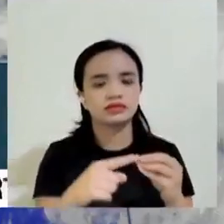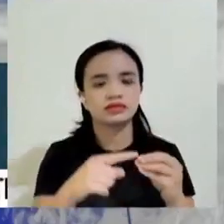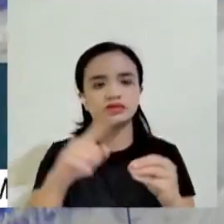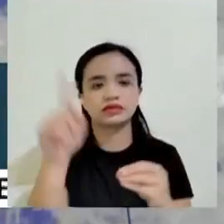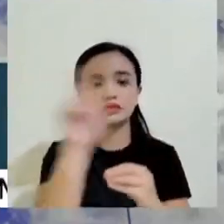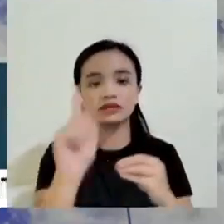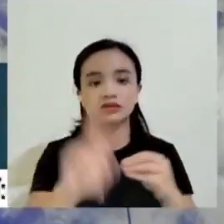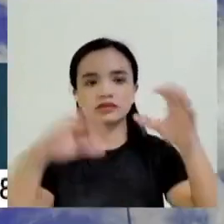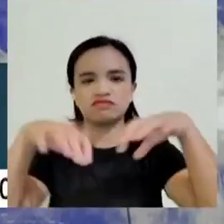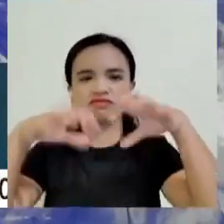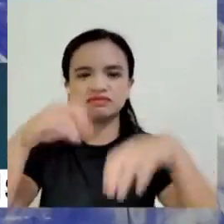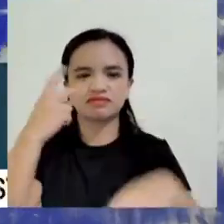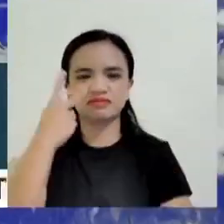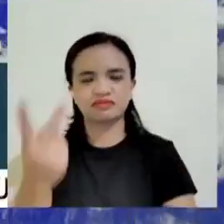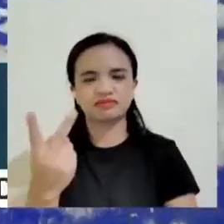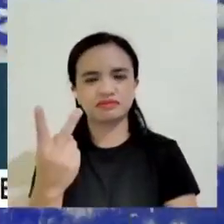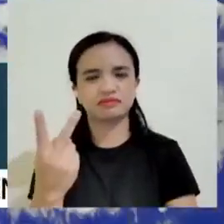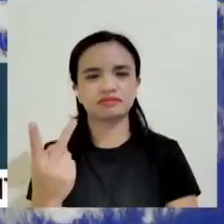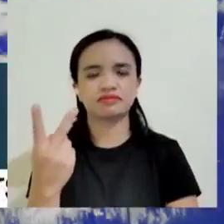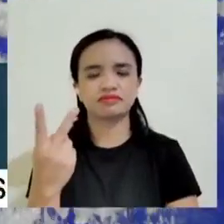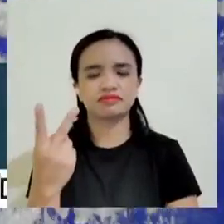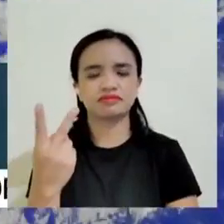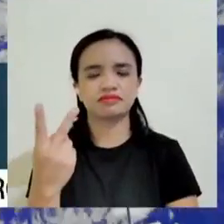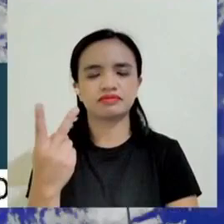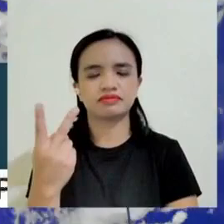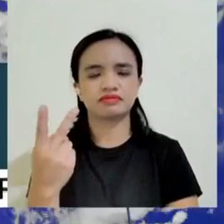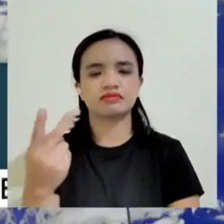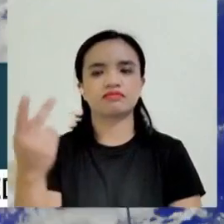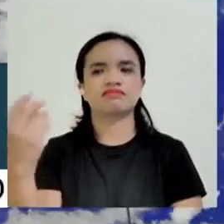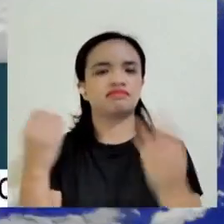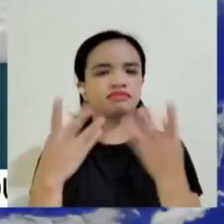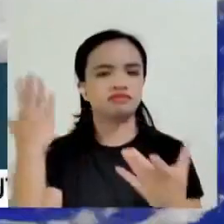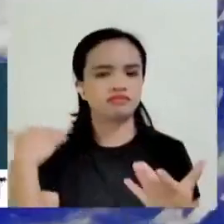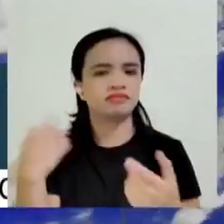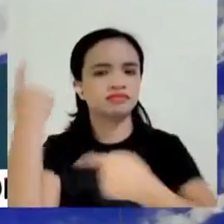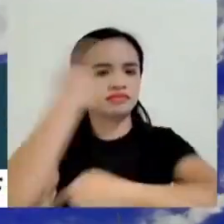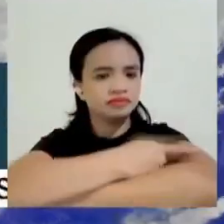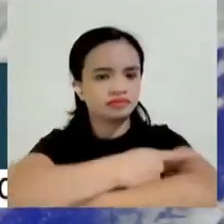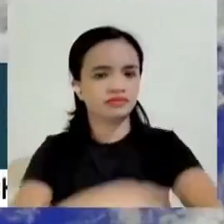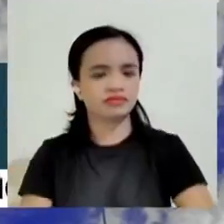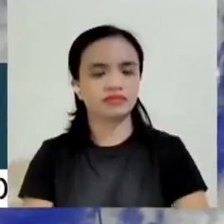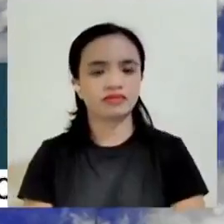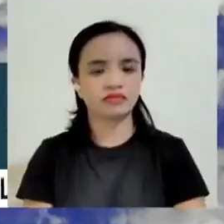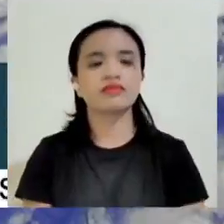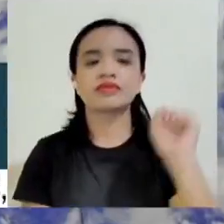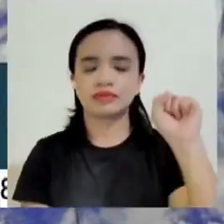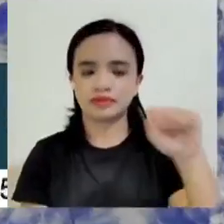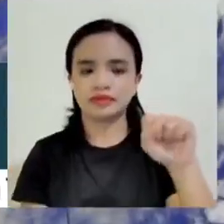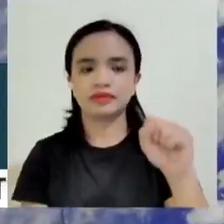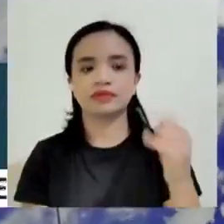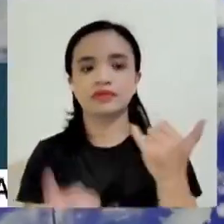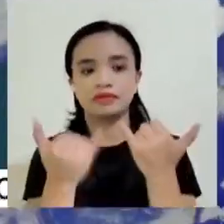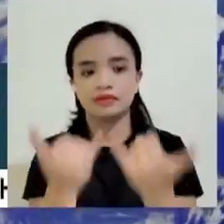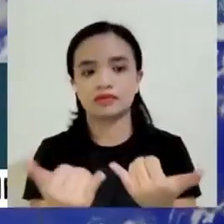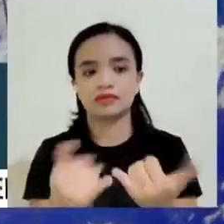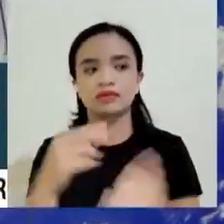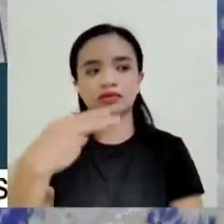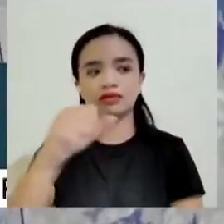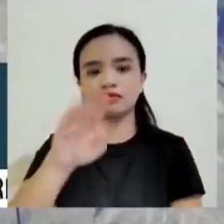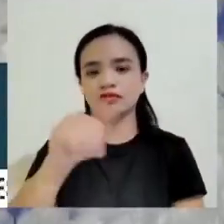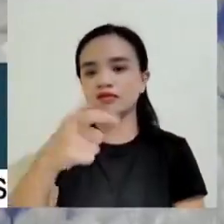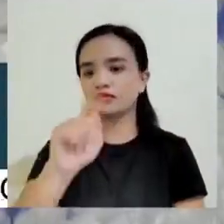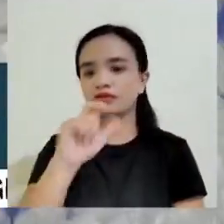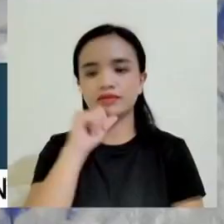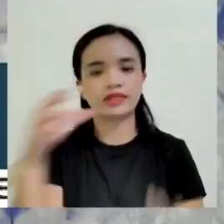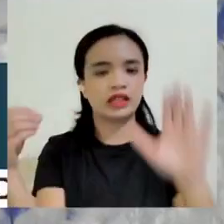seeing past couple of days. What's causing that? Yes, so for now, the habagat is not affecting Metro Manila. However,